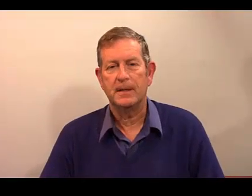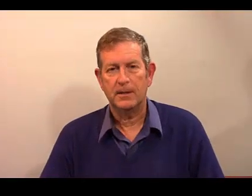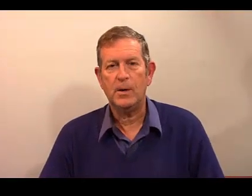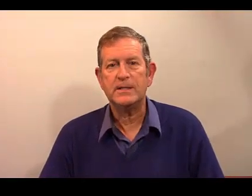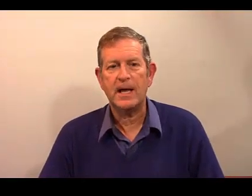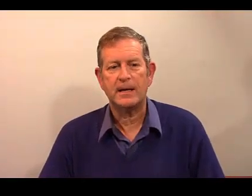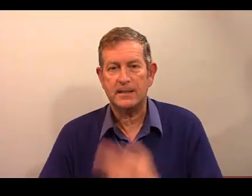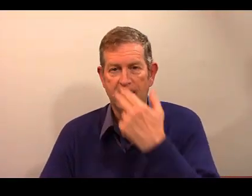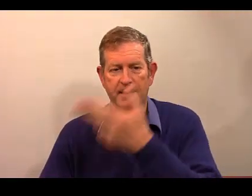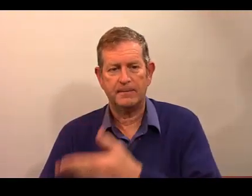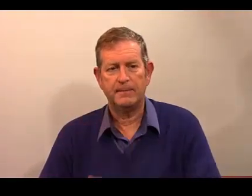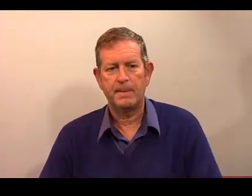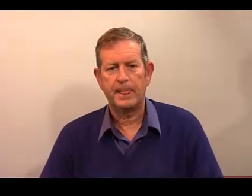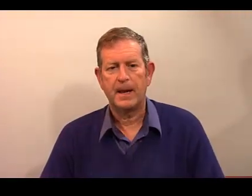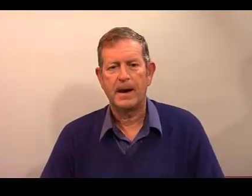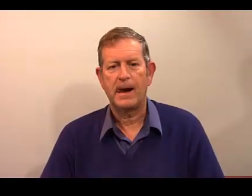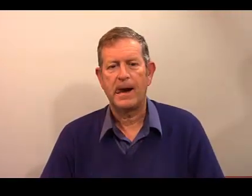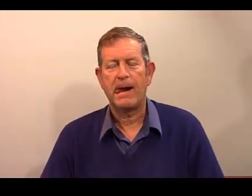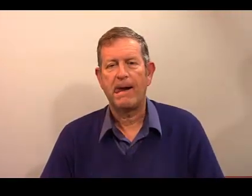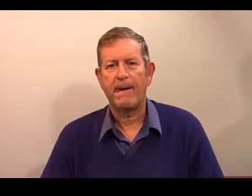question? Go ahead, say it. Say it.